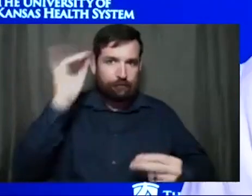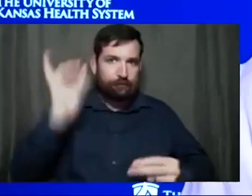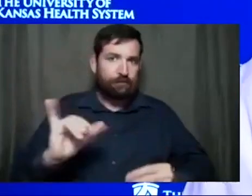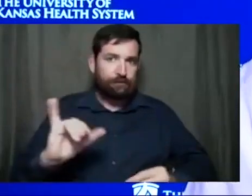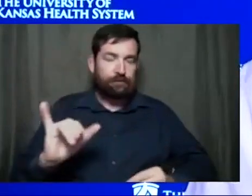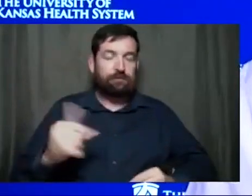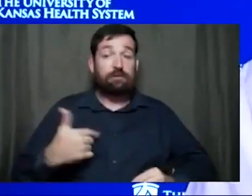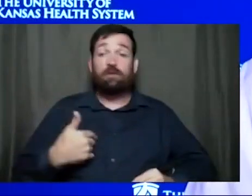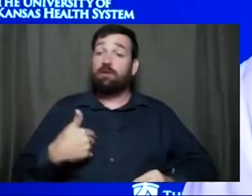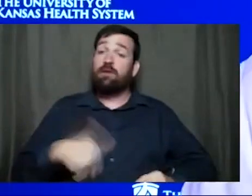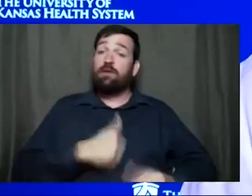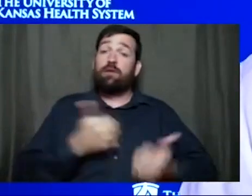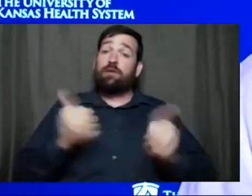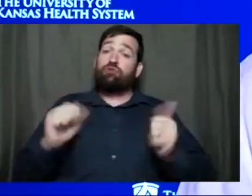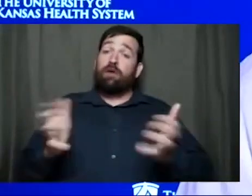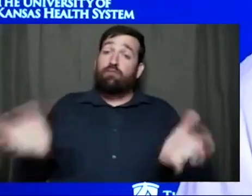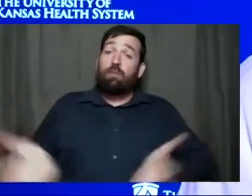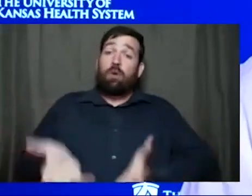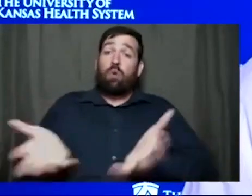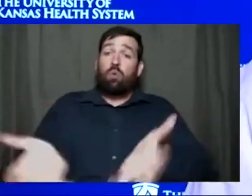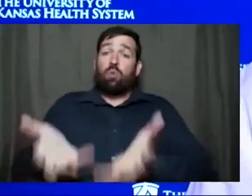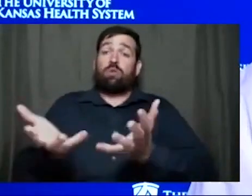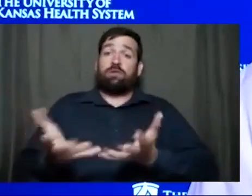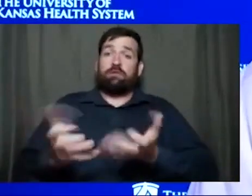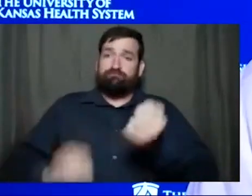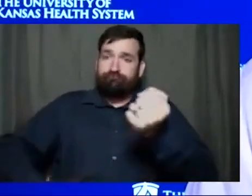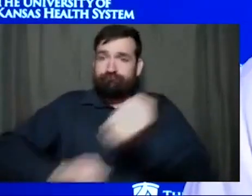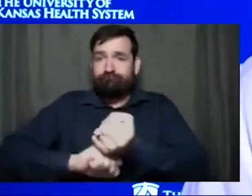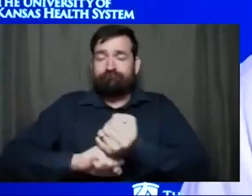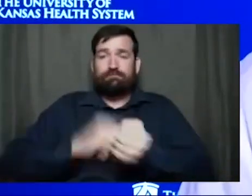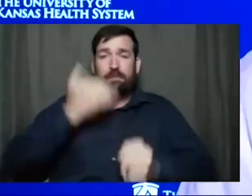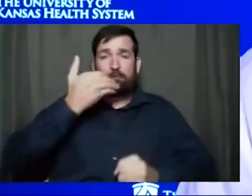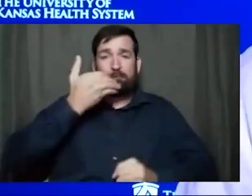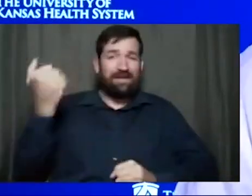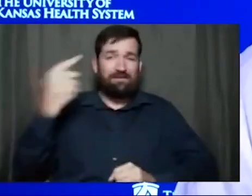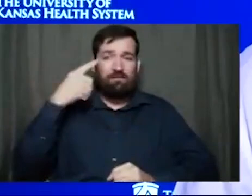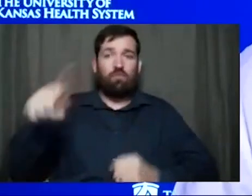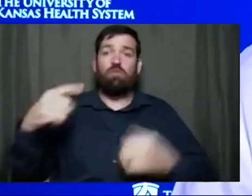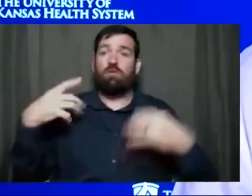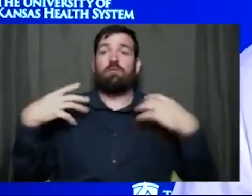promote and endorse the optimal public health and medical